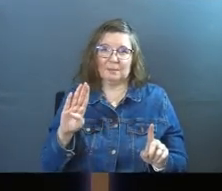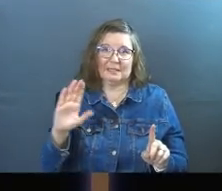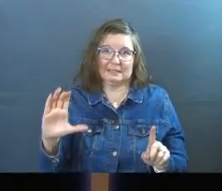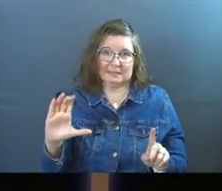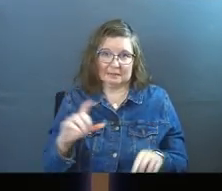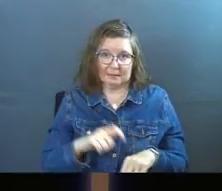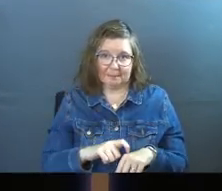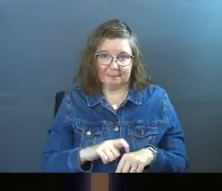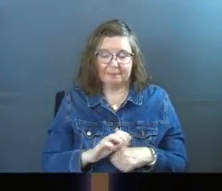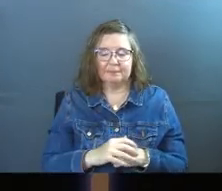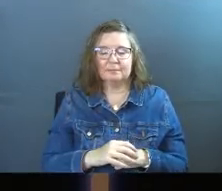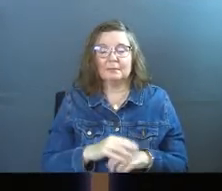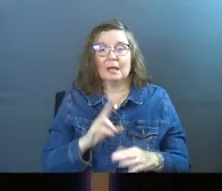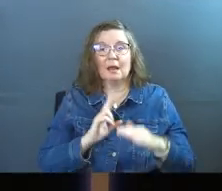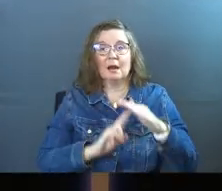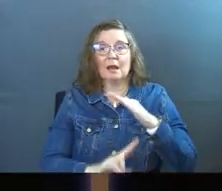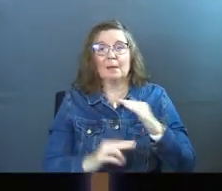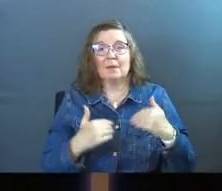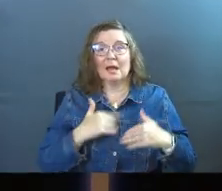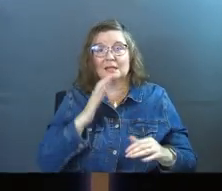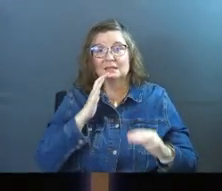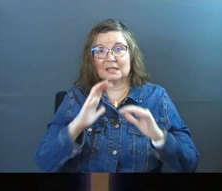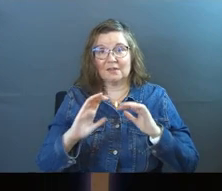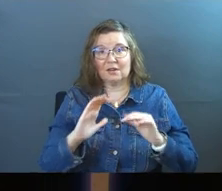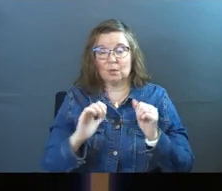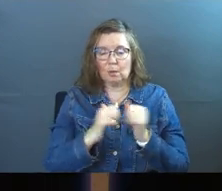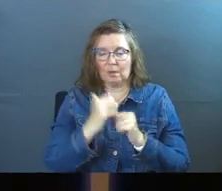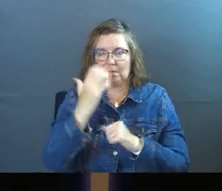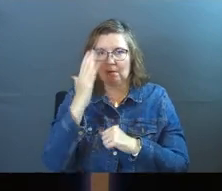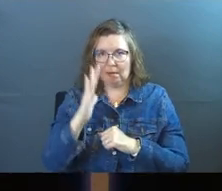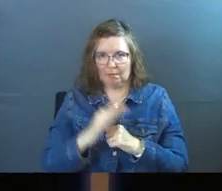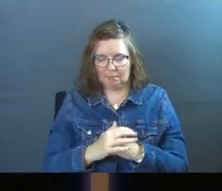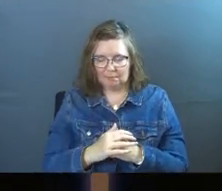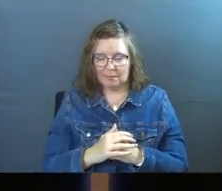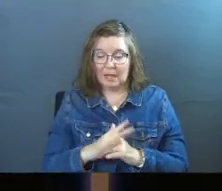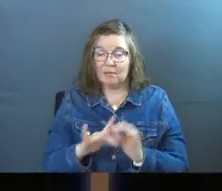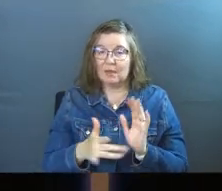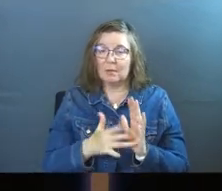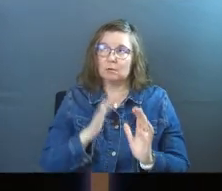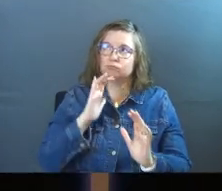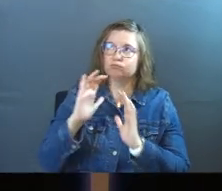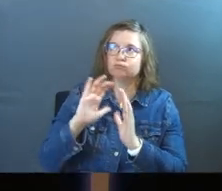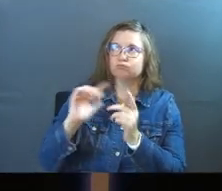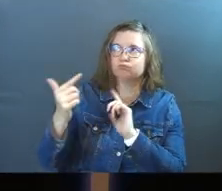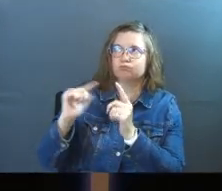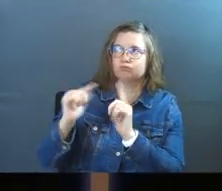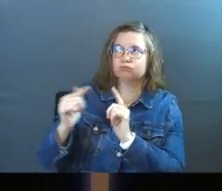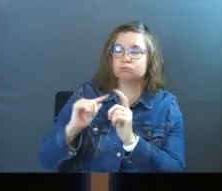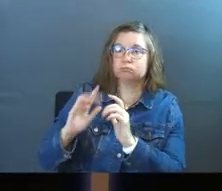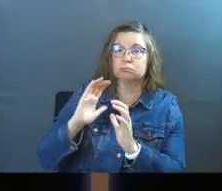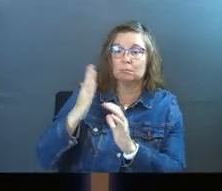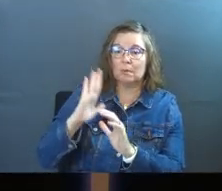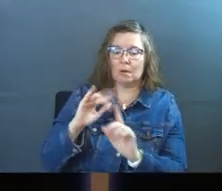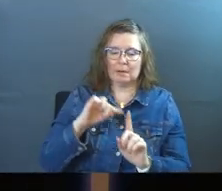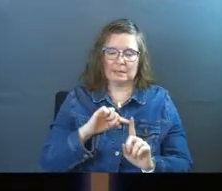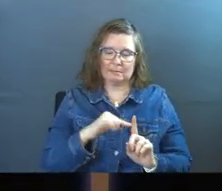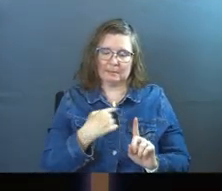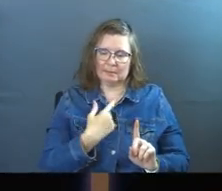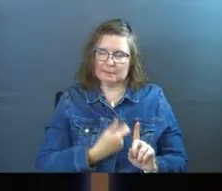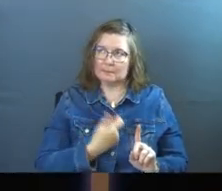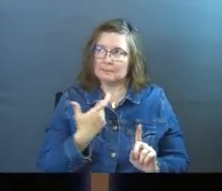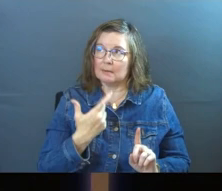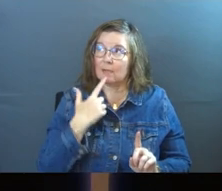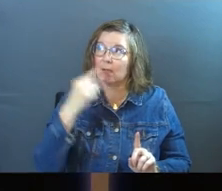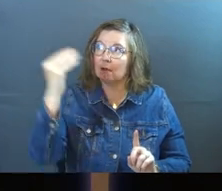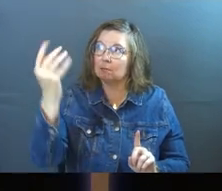BC. And Habakkuk has this conversation with God. And in the midst of this conversation with God, he says things and